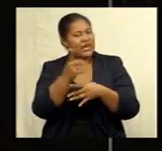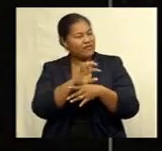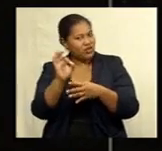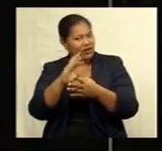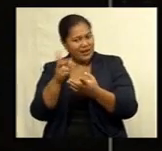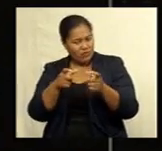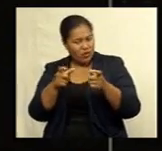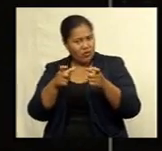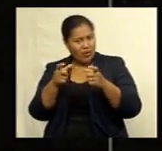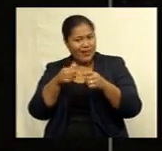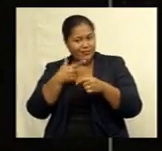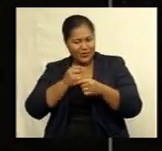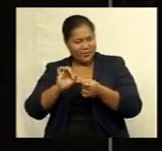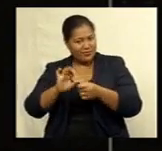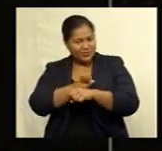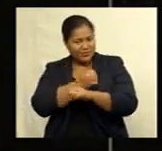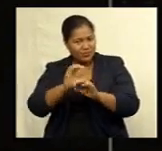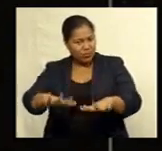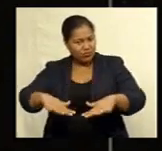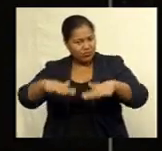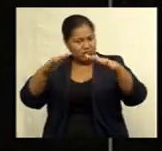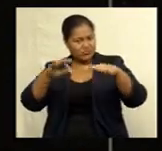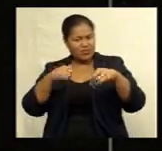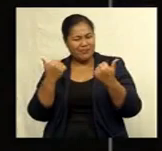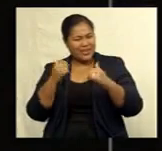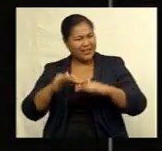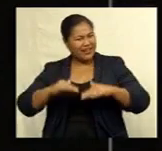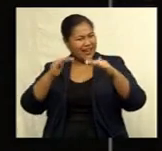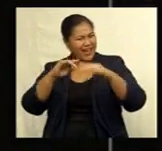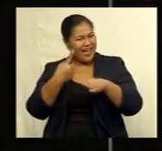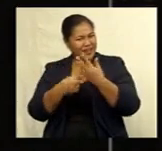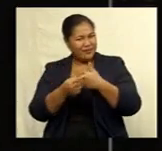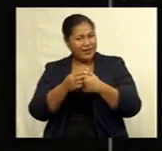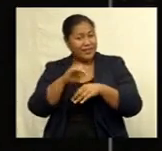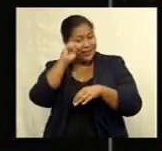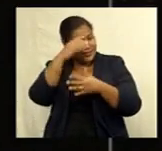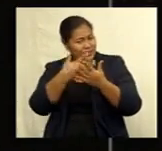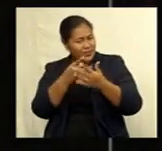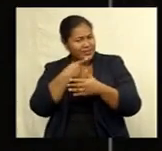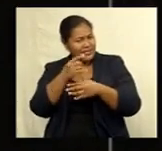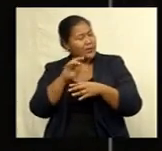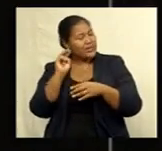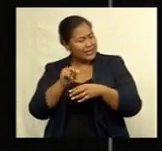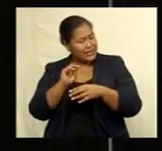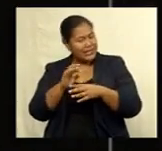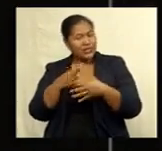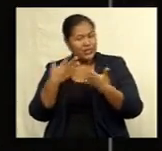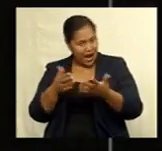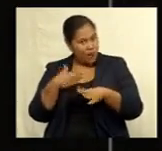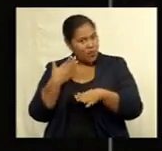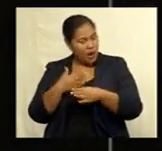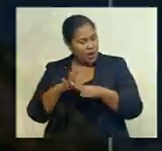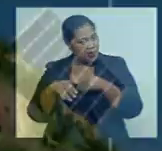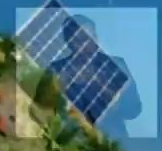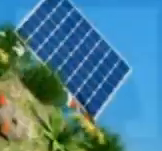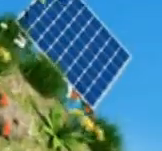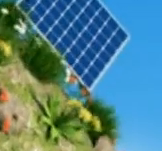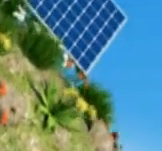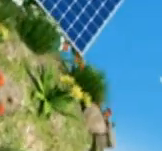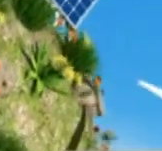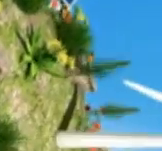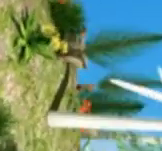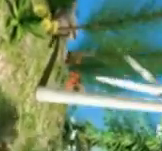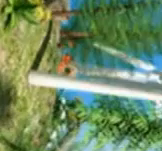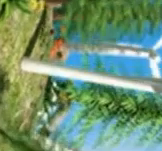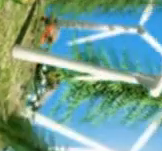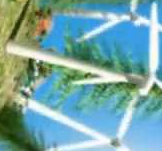sea levels and increasing uncommon floods, experts say we need to act now. This report from TVNZ.